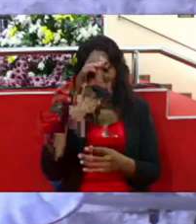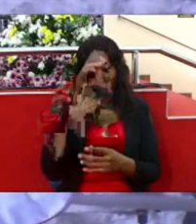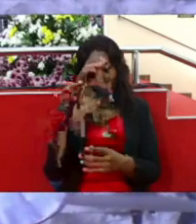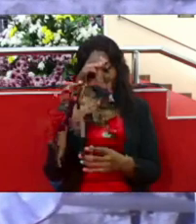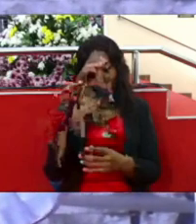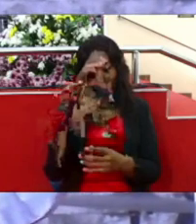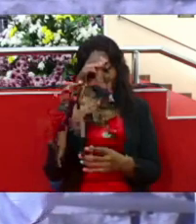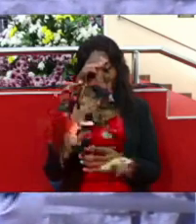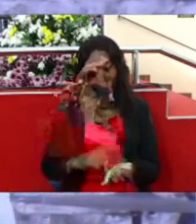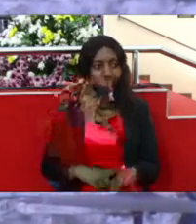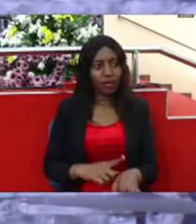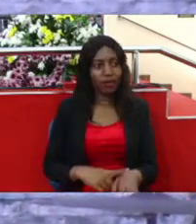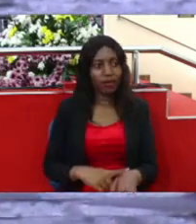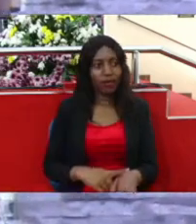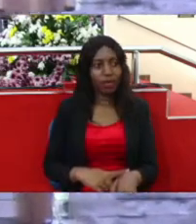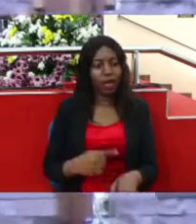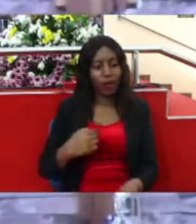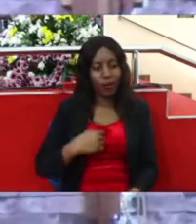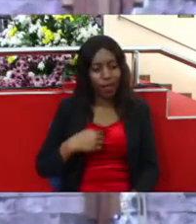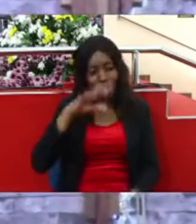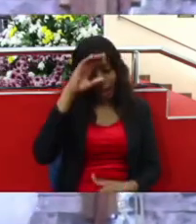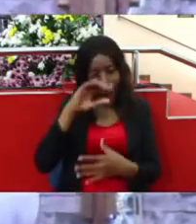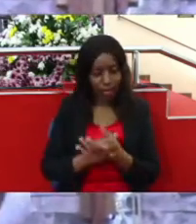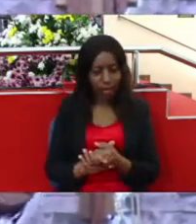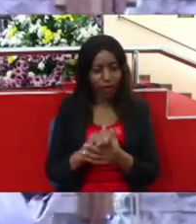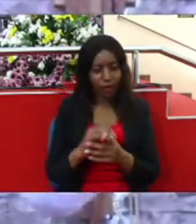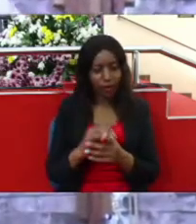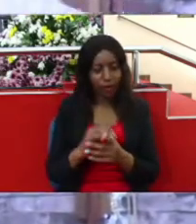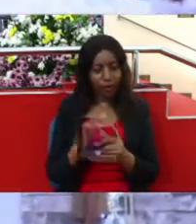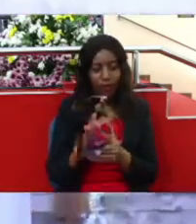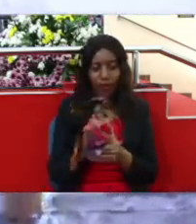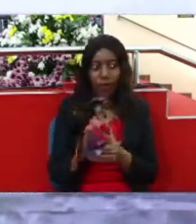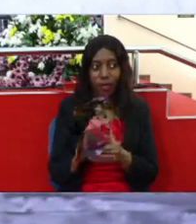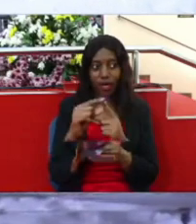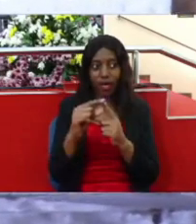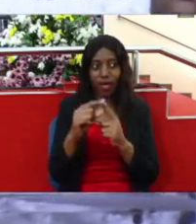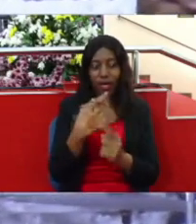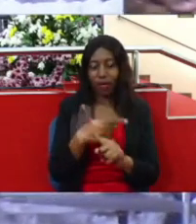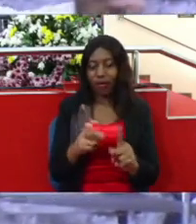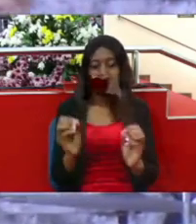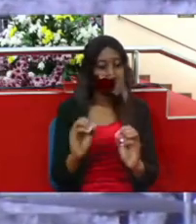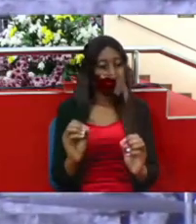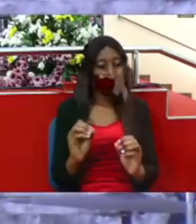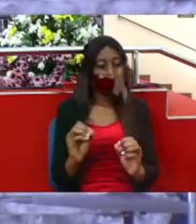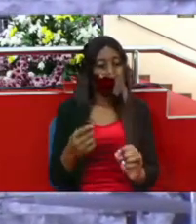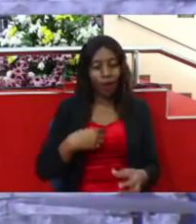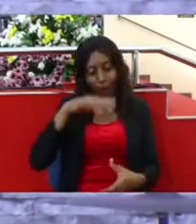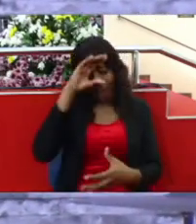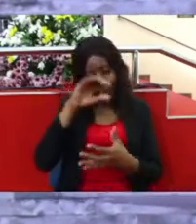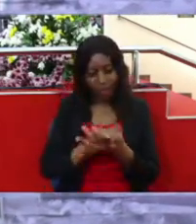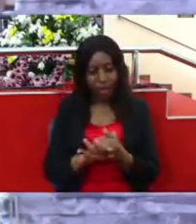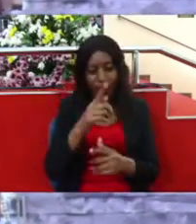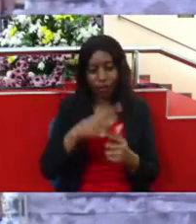word. But I'm not walking the word. I believe what the word says. But I find